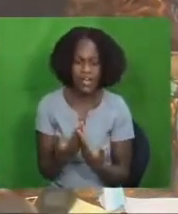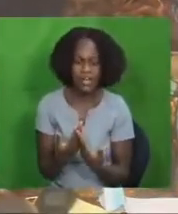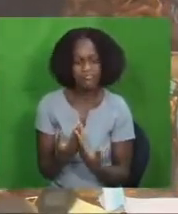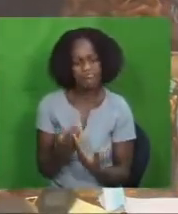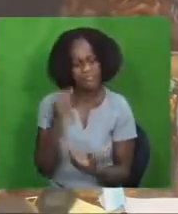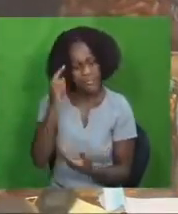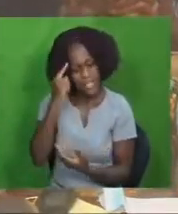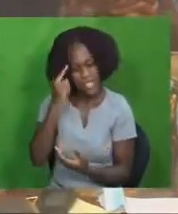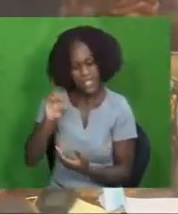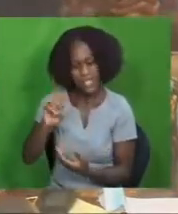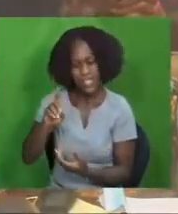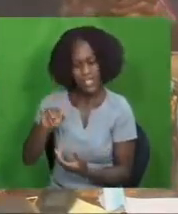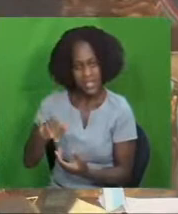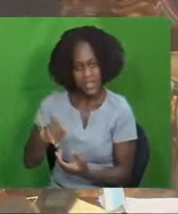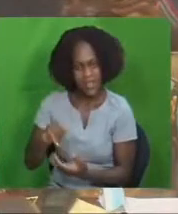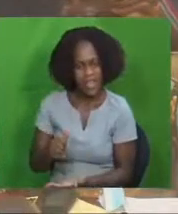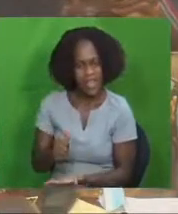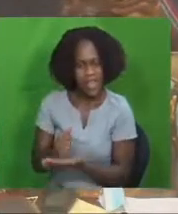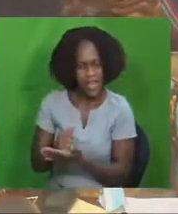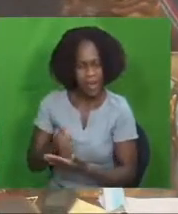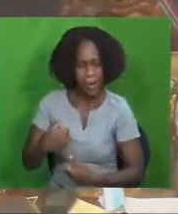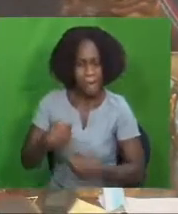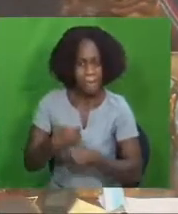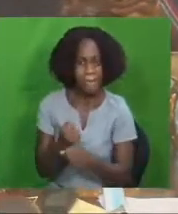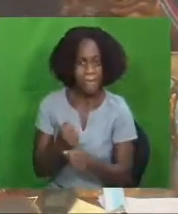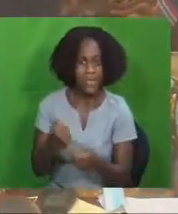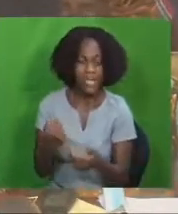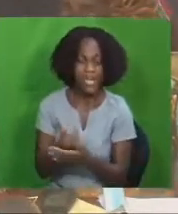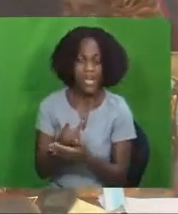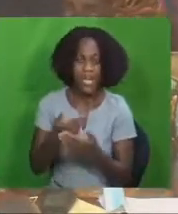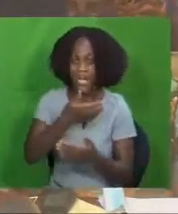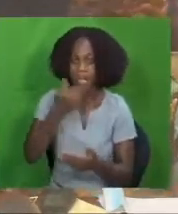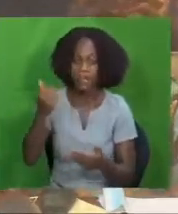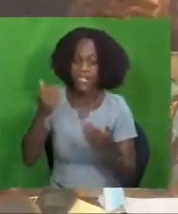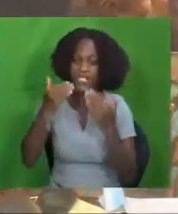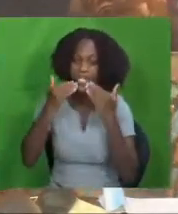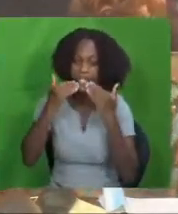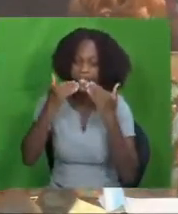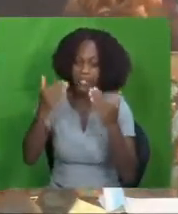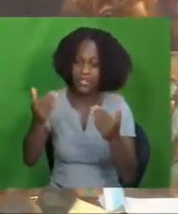embrace, and together we can make our country better. Thank you, Mr. Speaker.